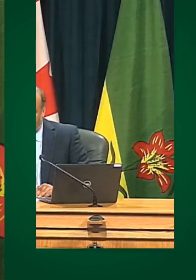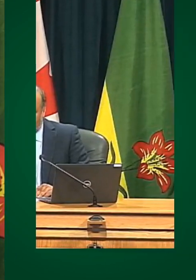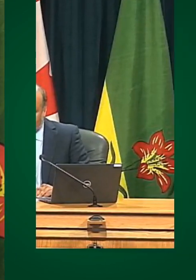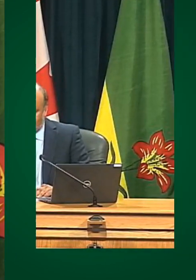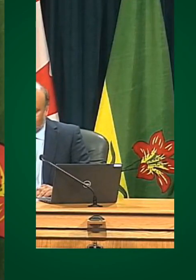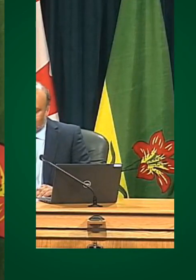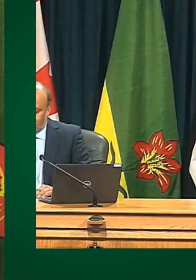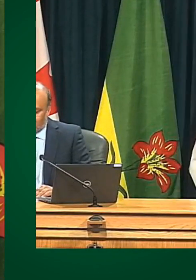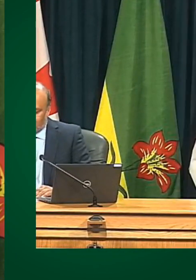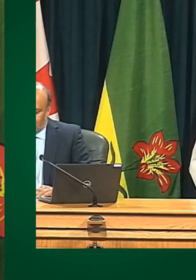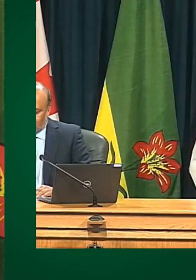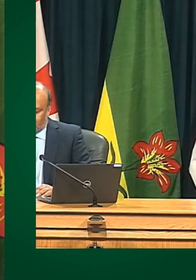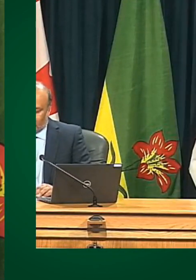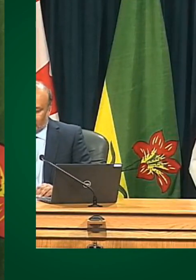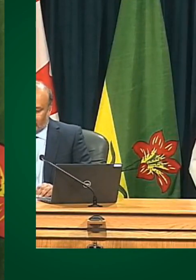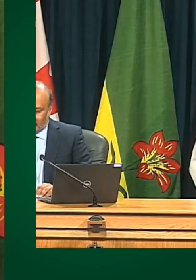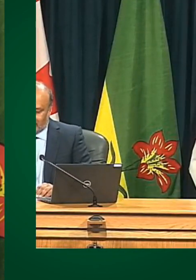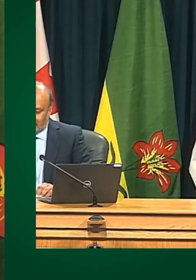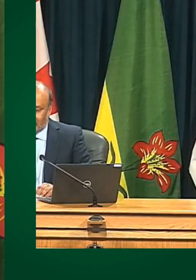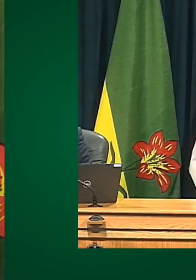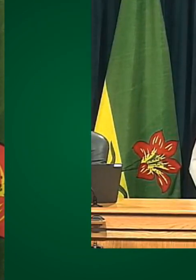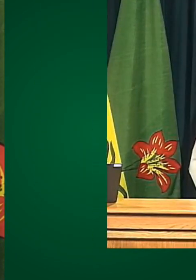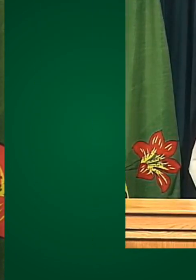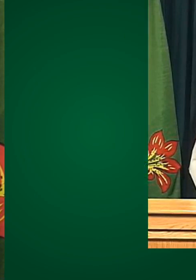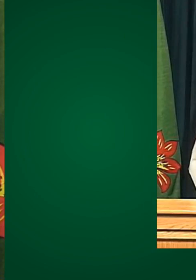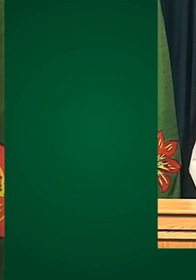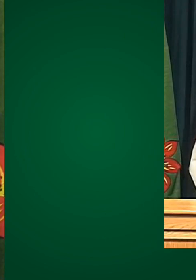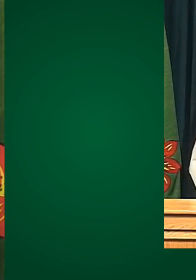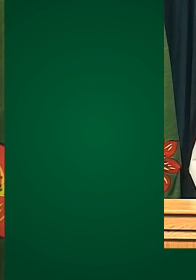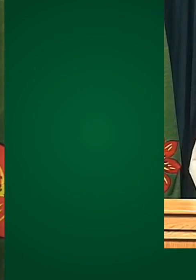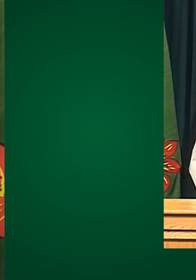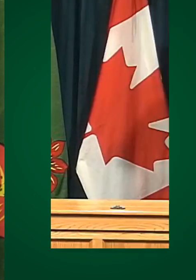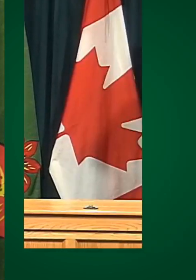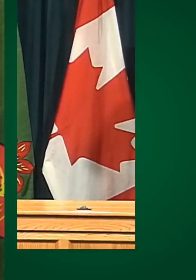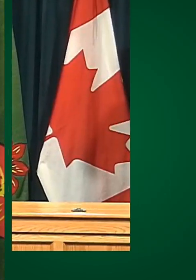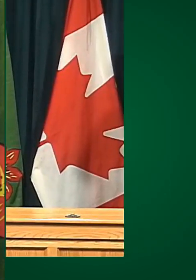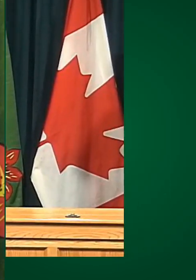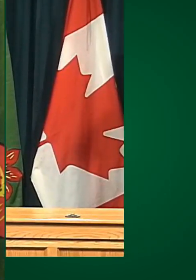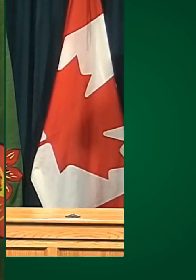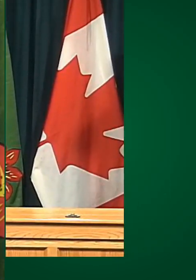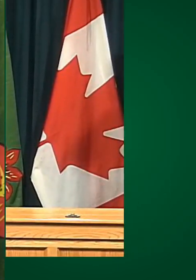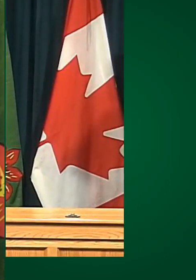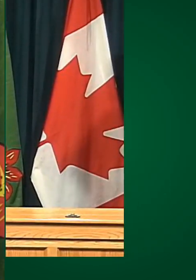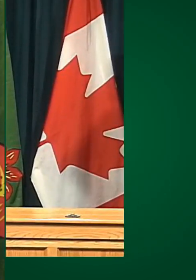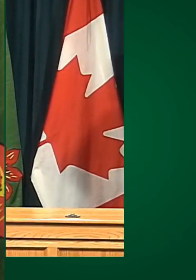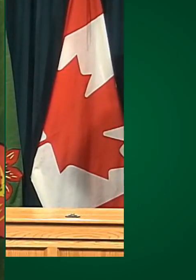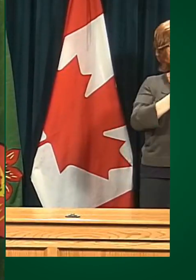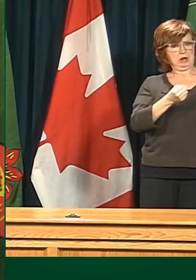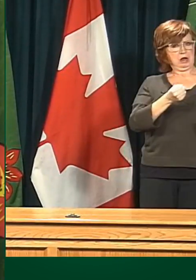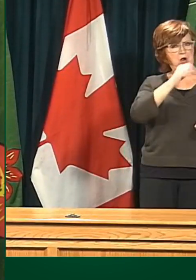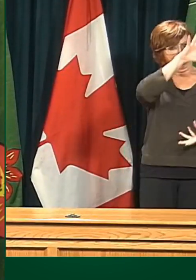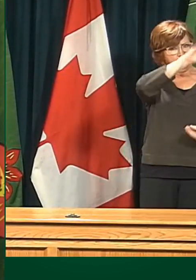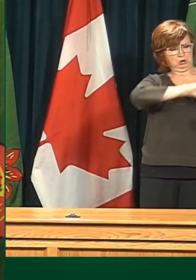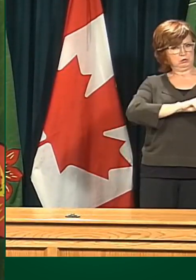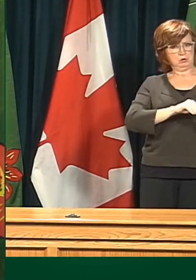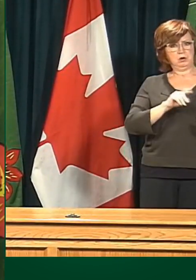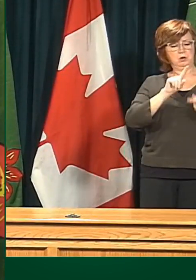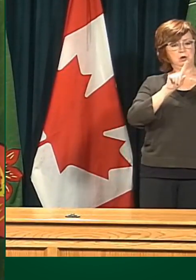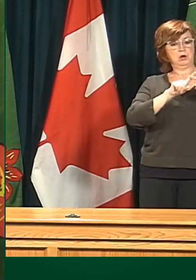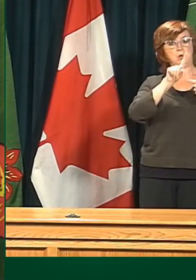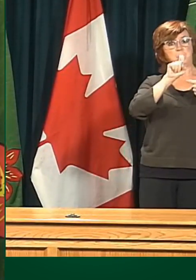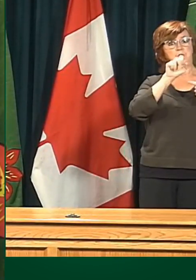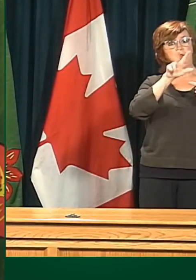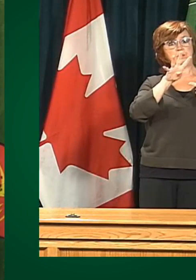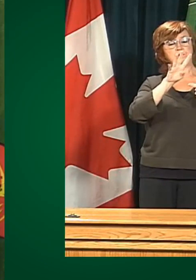ICU. Of note, of the 316 cases in the province, 134 are